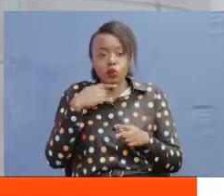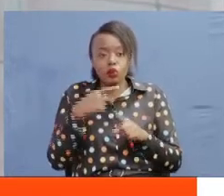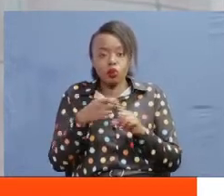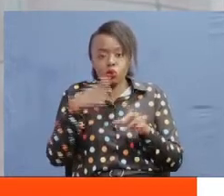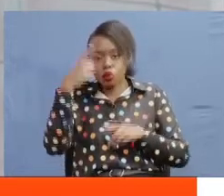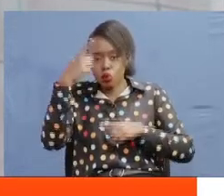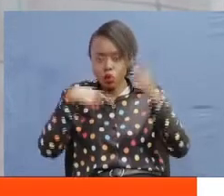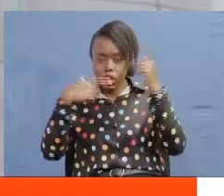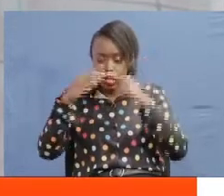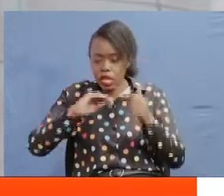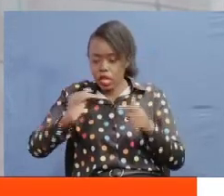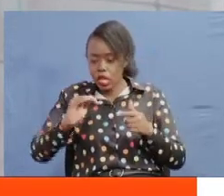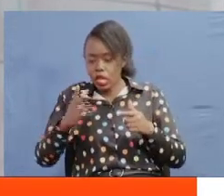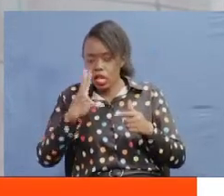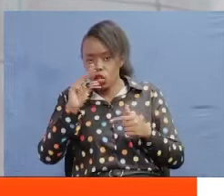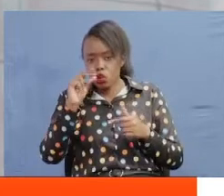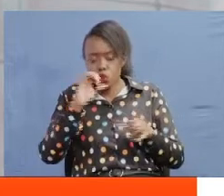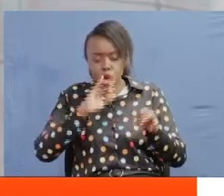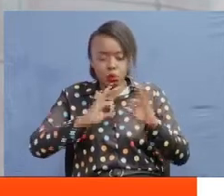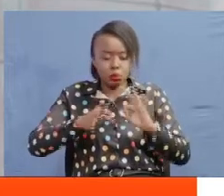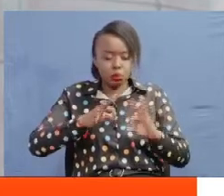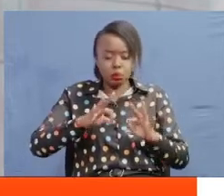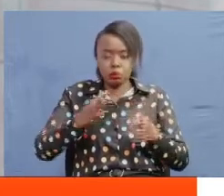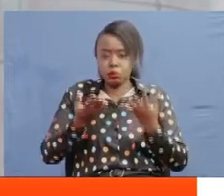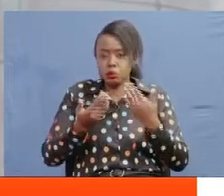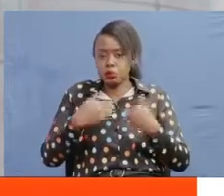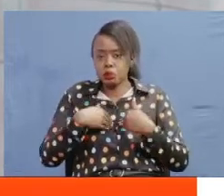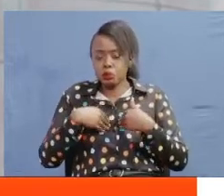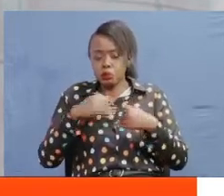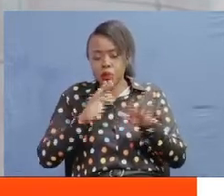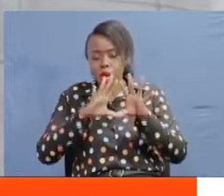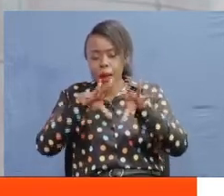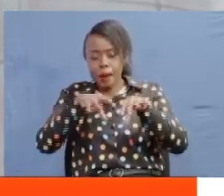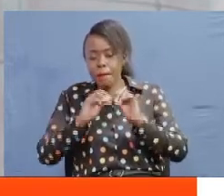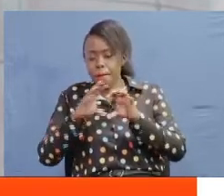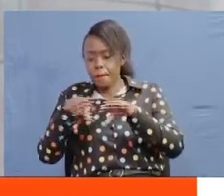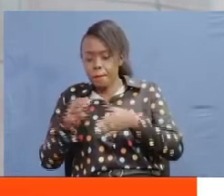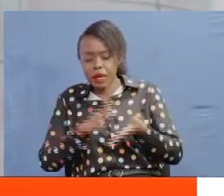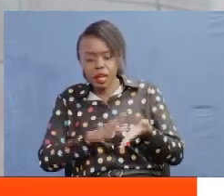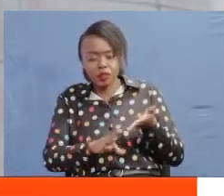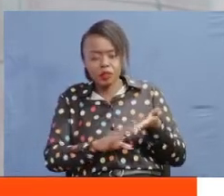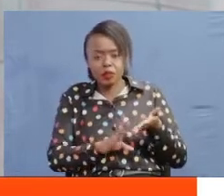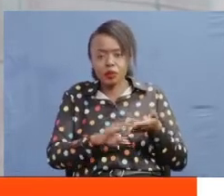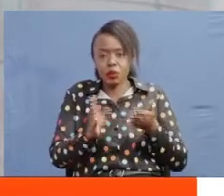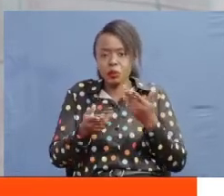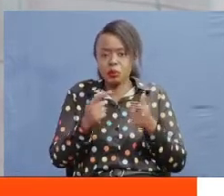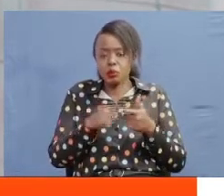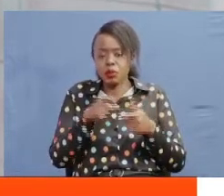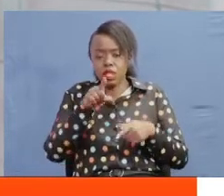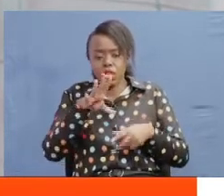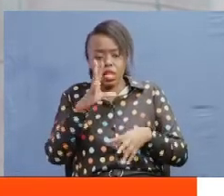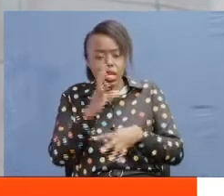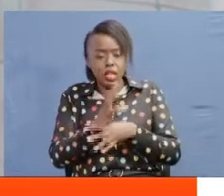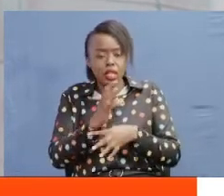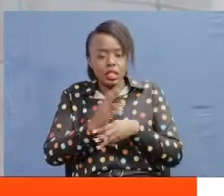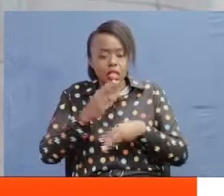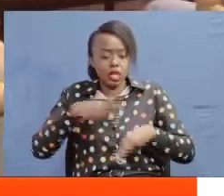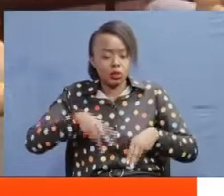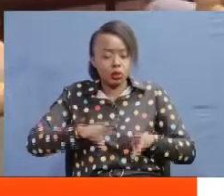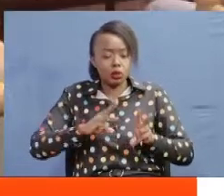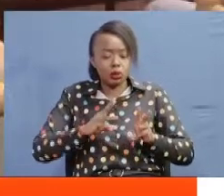Muslim community are left with no justice, as they tend to bury their bodies in a hurry in accordance to their religious ways.